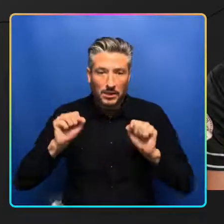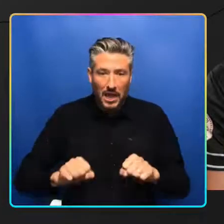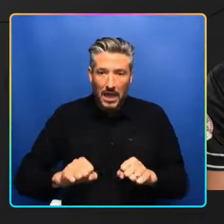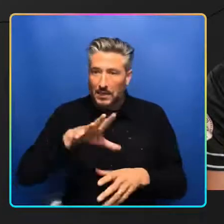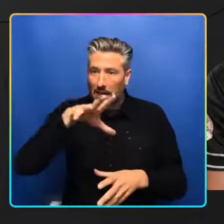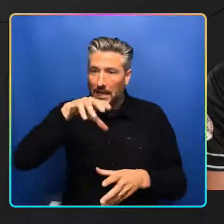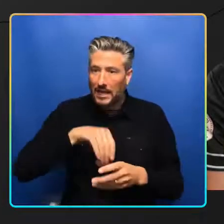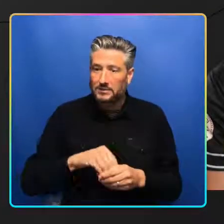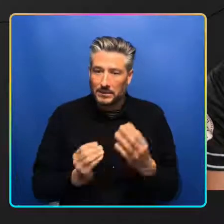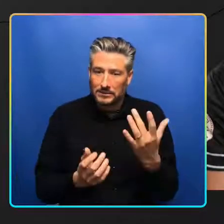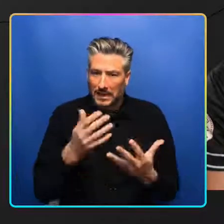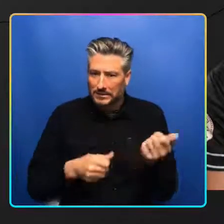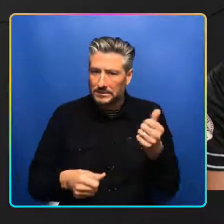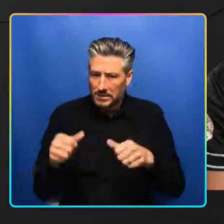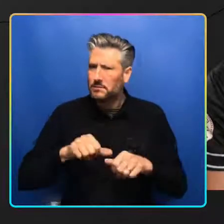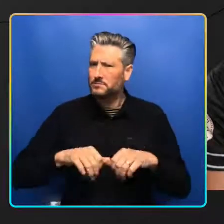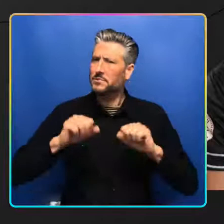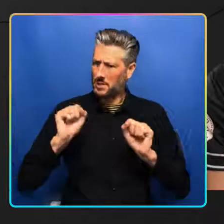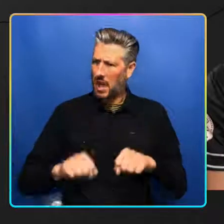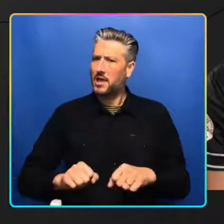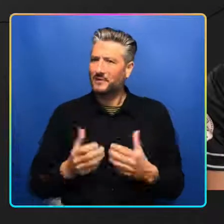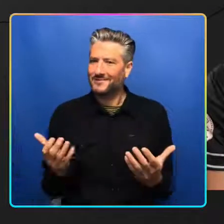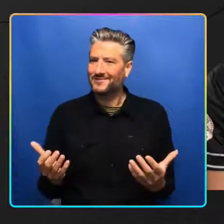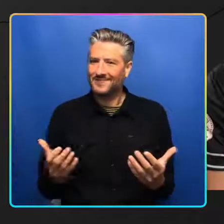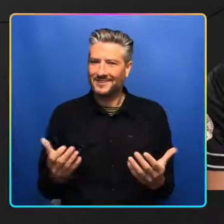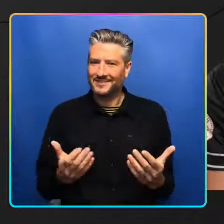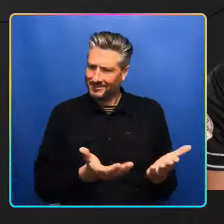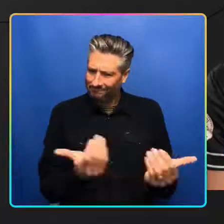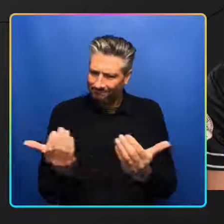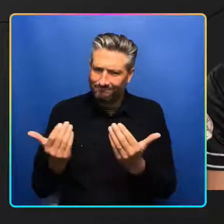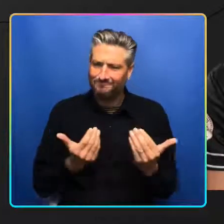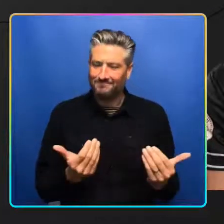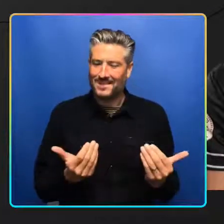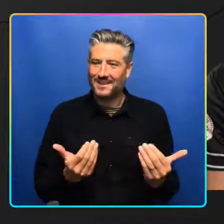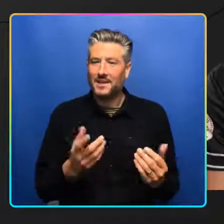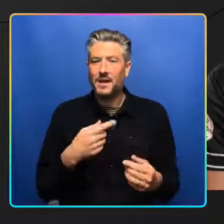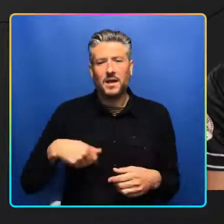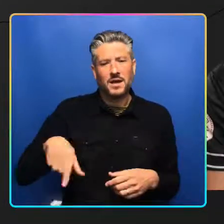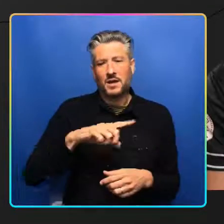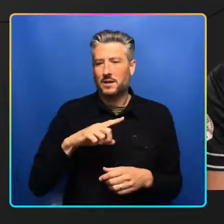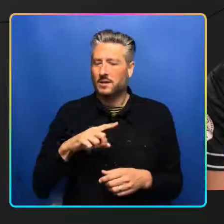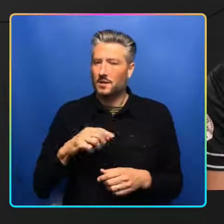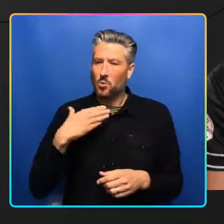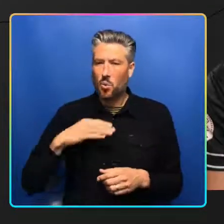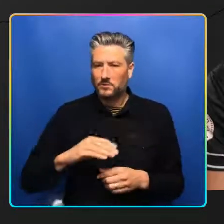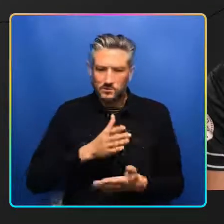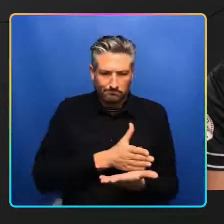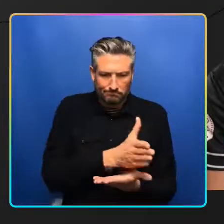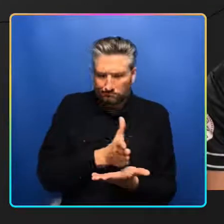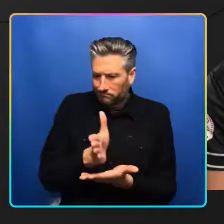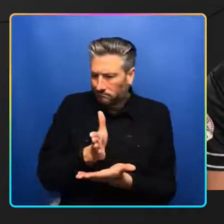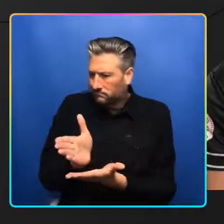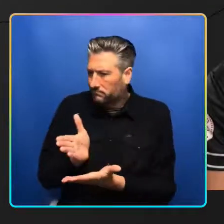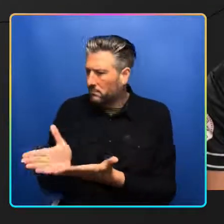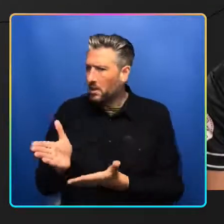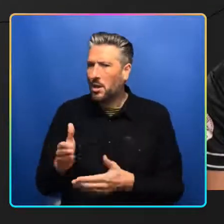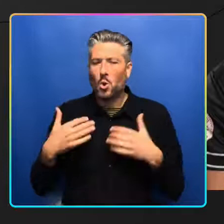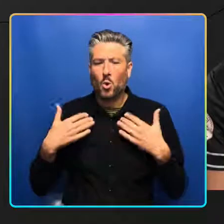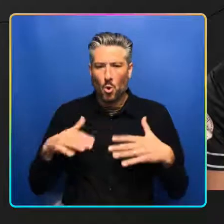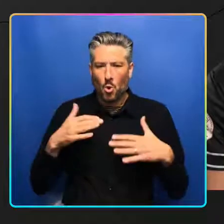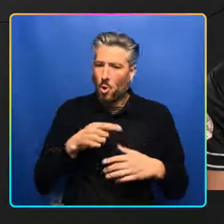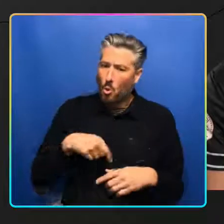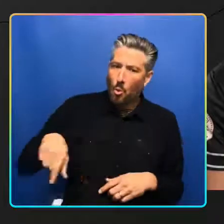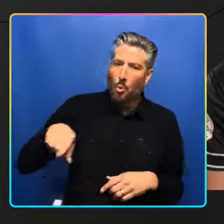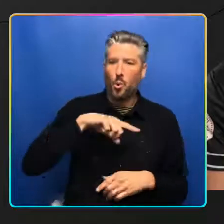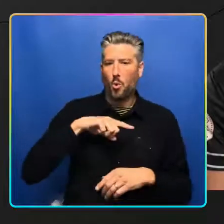And it's something that you can apply for so many different things. That is really valuable, the knowledge that they have